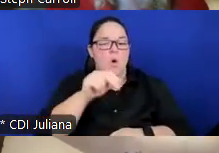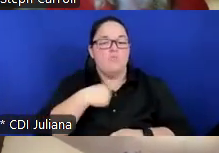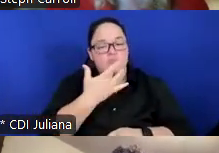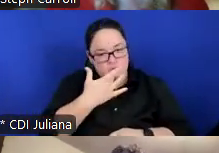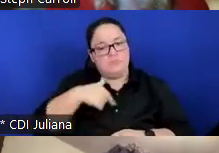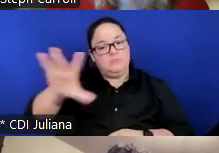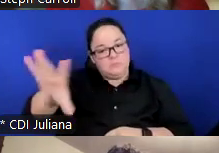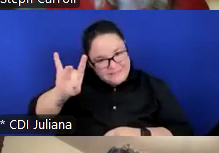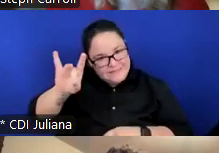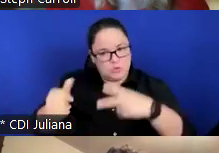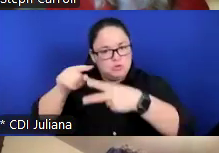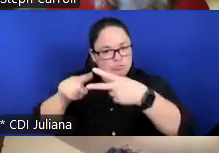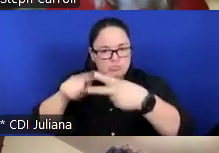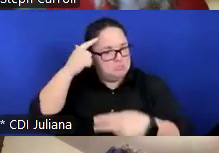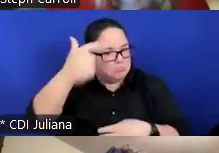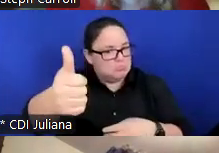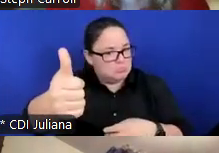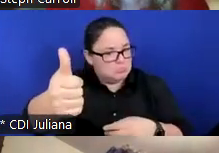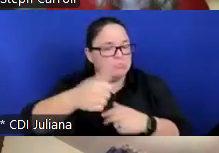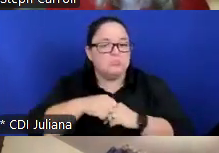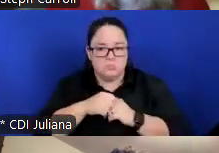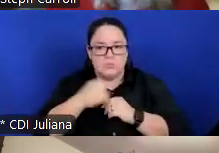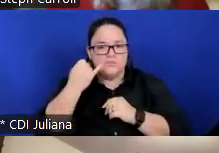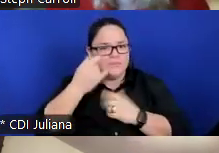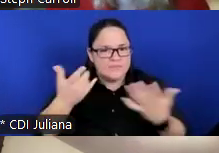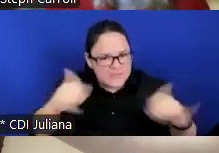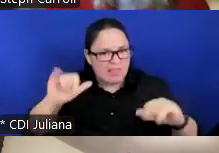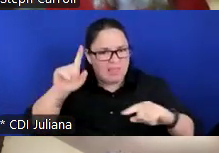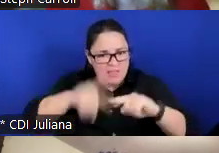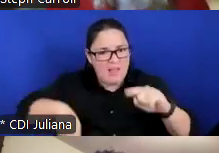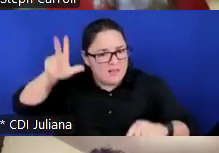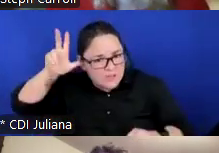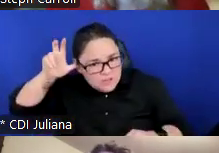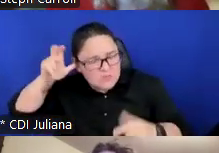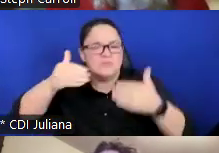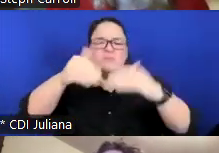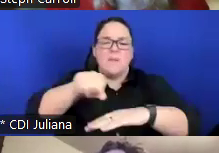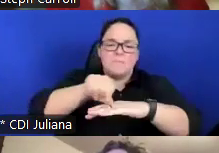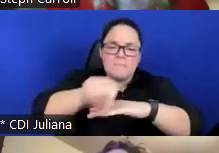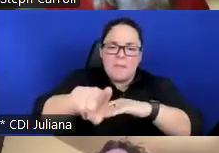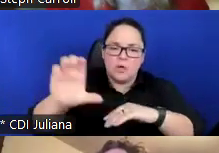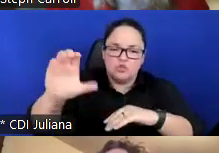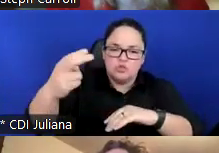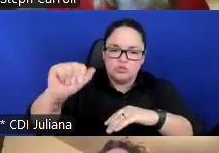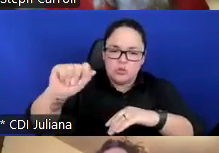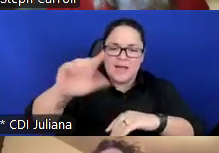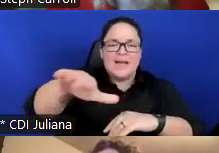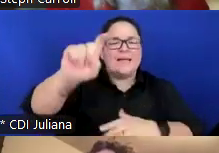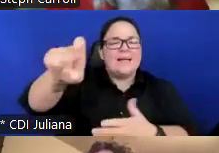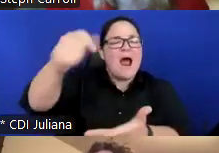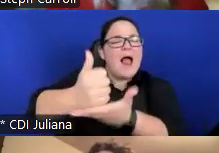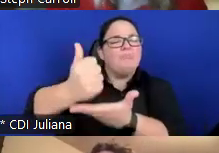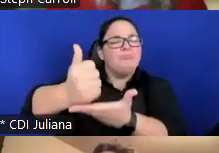caja de chat interpreter, use para the pedir chat ayuda. box to ask for help. Es responsabilidad de todos It is cuidar de la everybody's